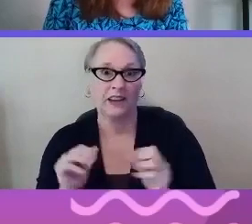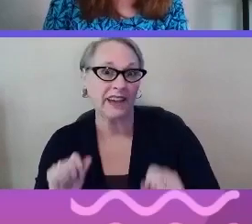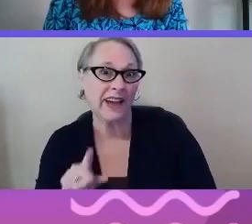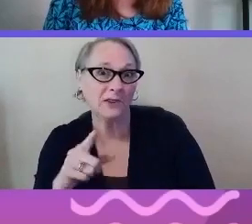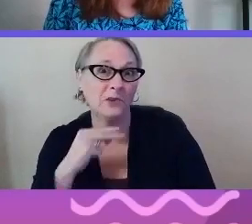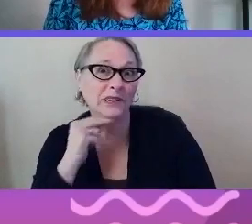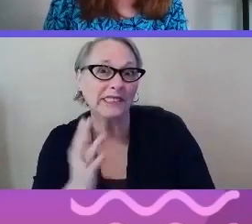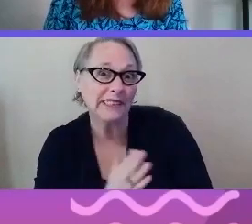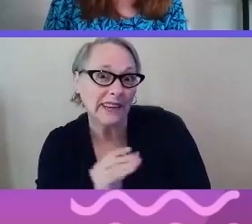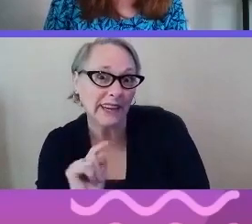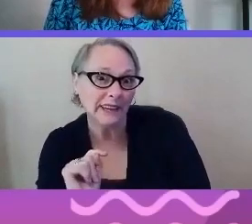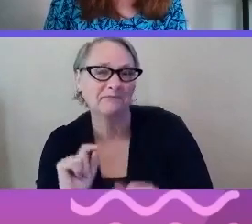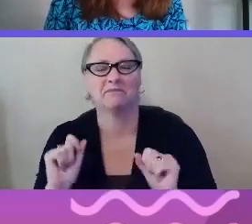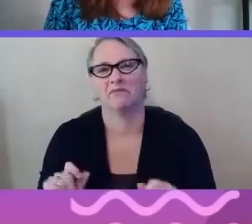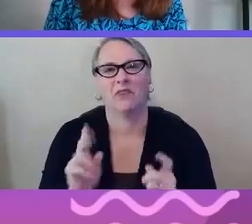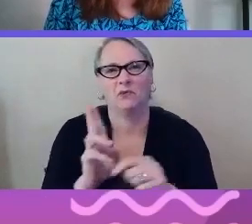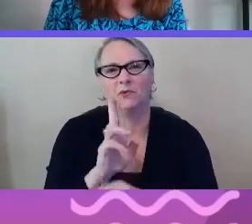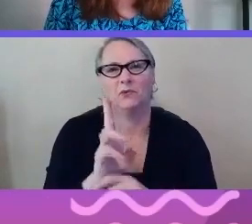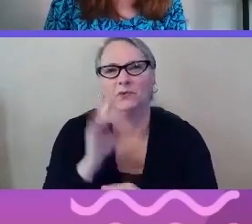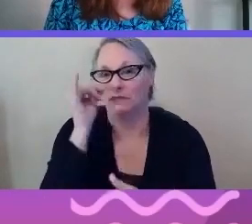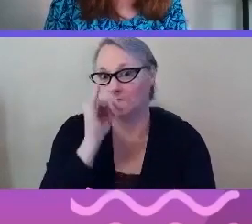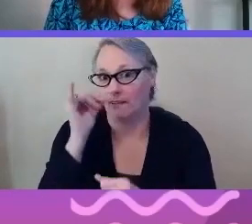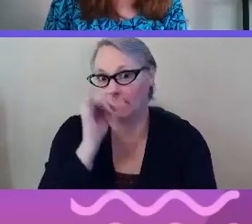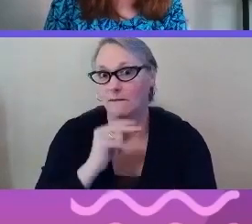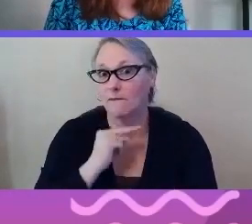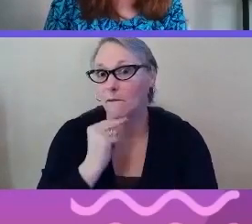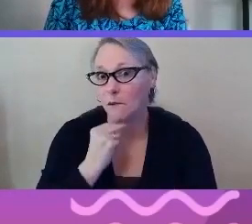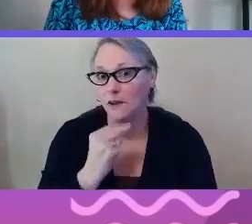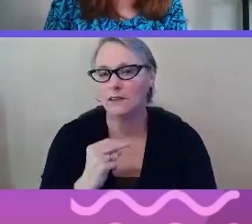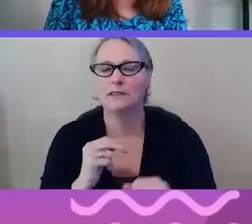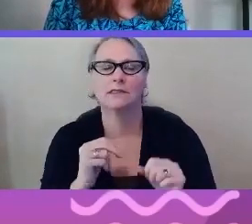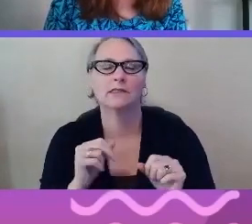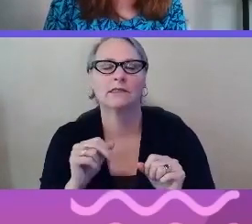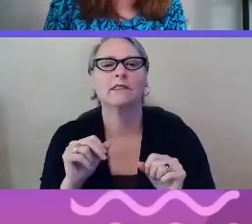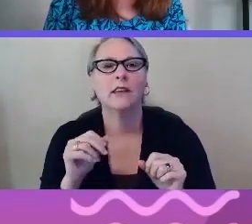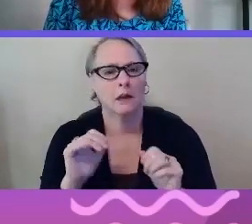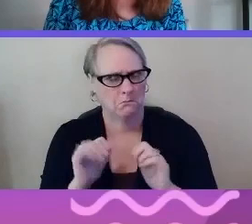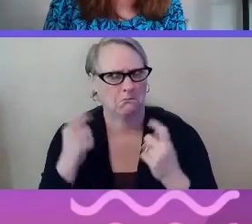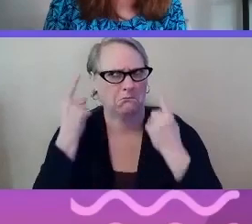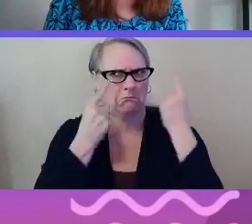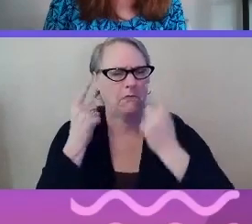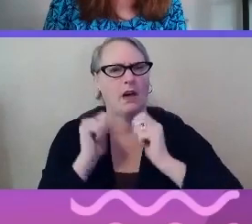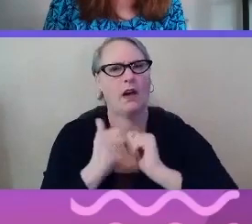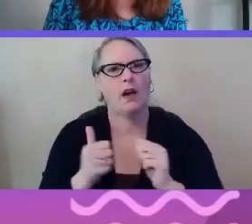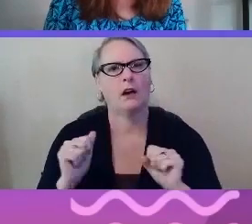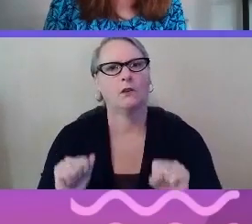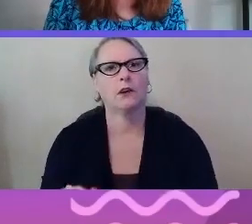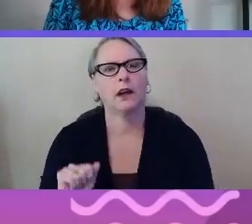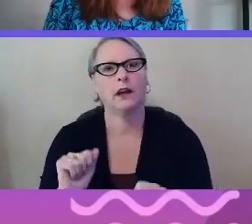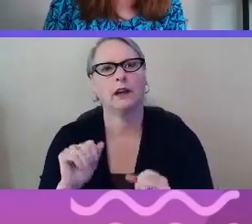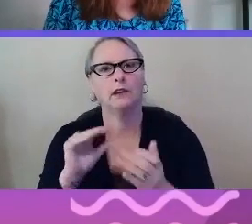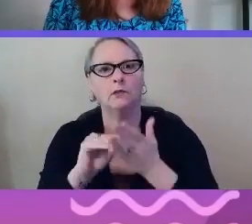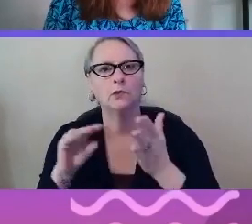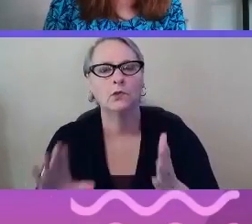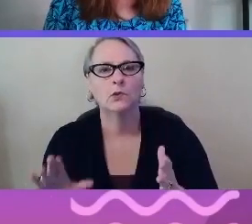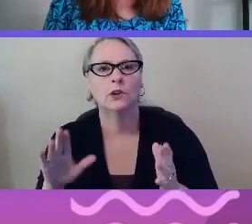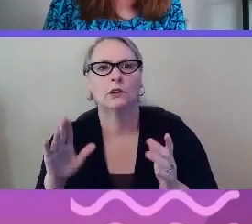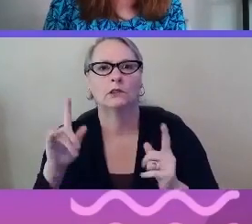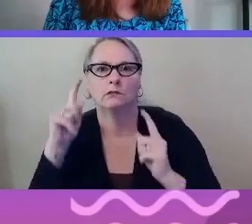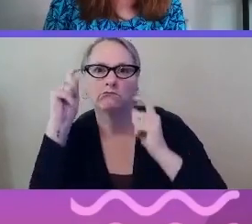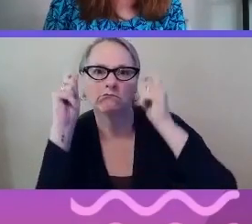use a silly voice? Can I do those things? And then thinking about how can the students' action and expression be different? So how are